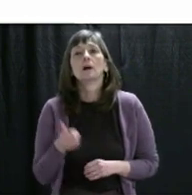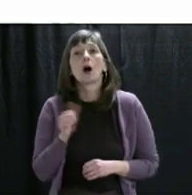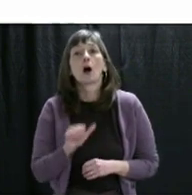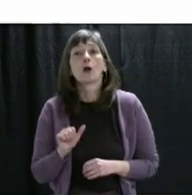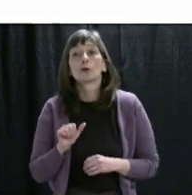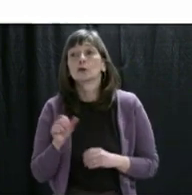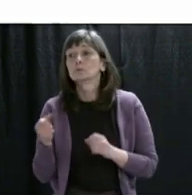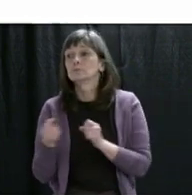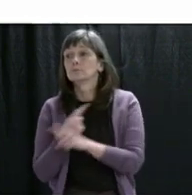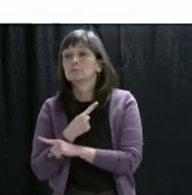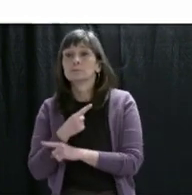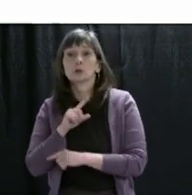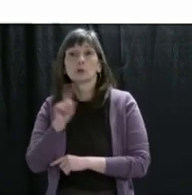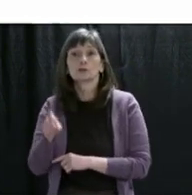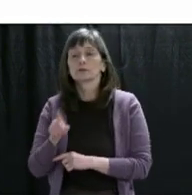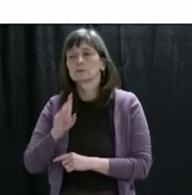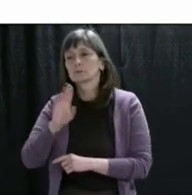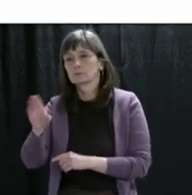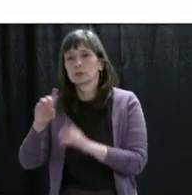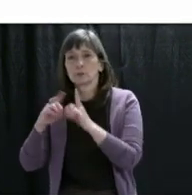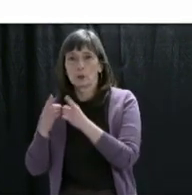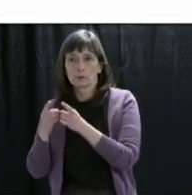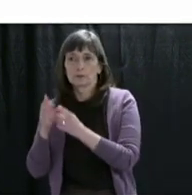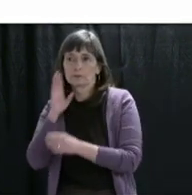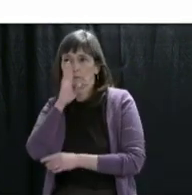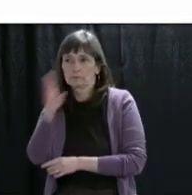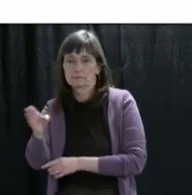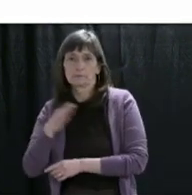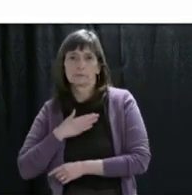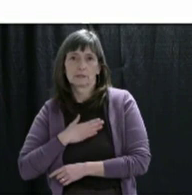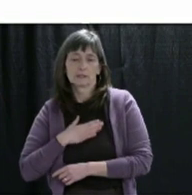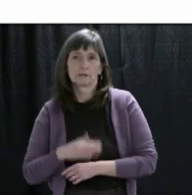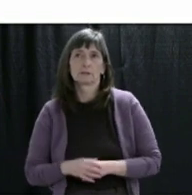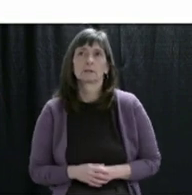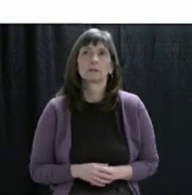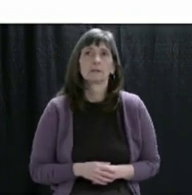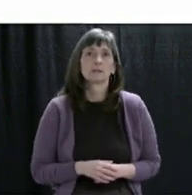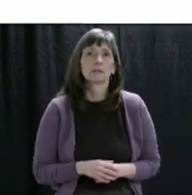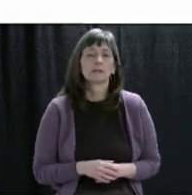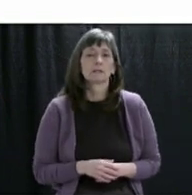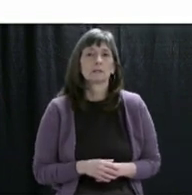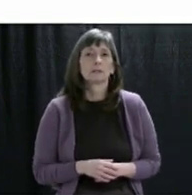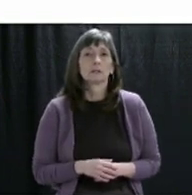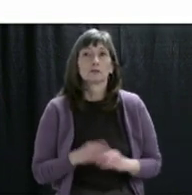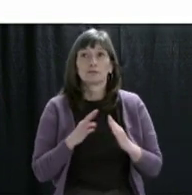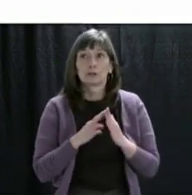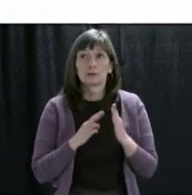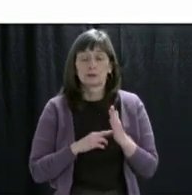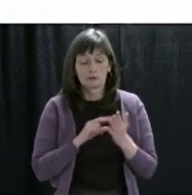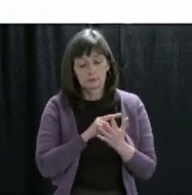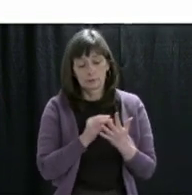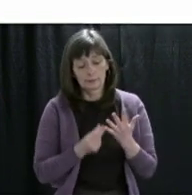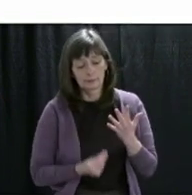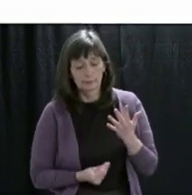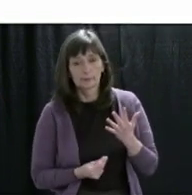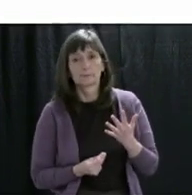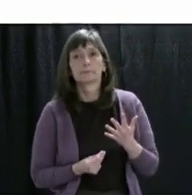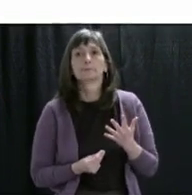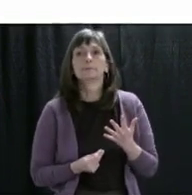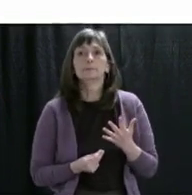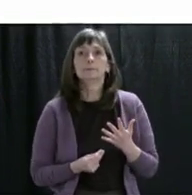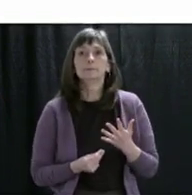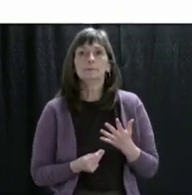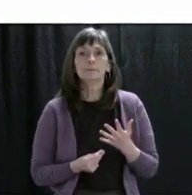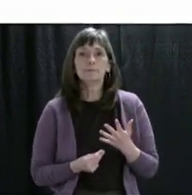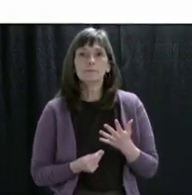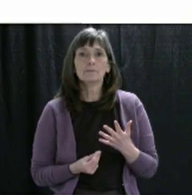appropriate department or agency for response. Reporters will ask questions in the order they were registered for today's call, and we will run through